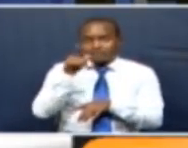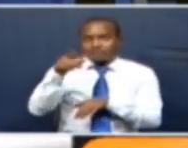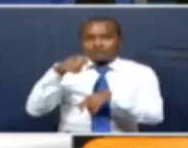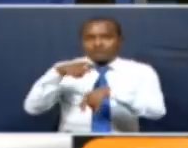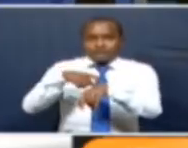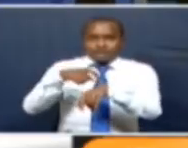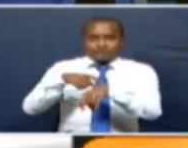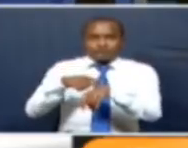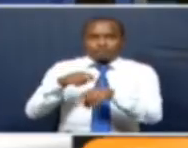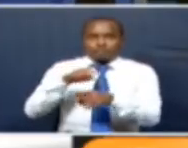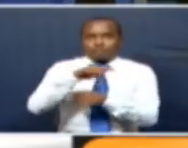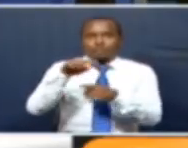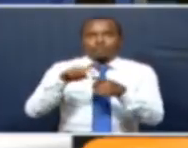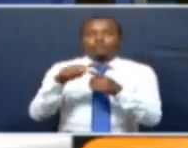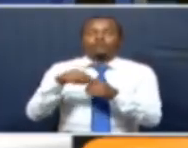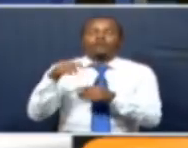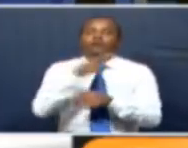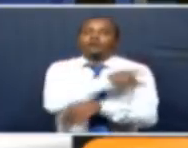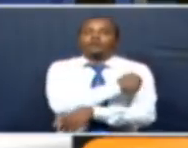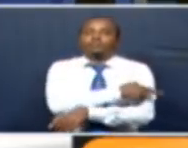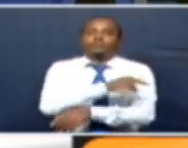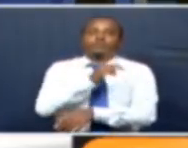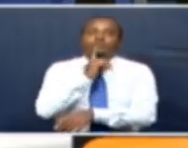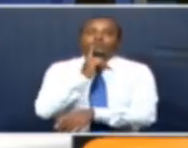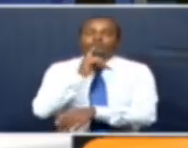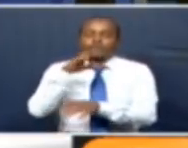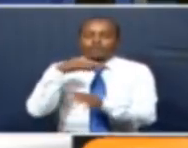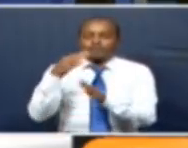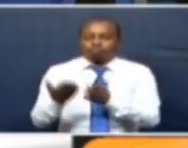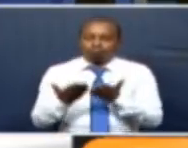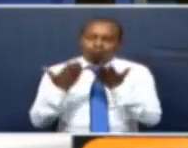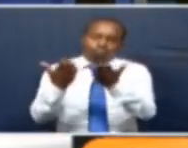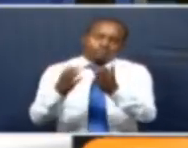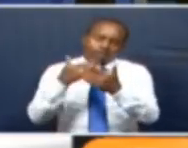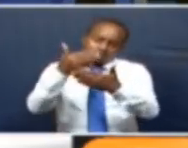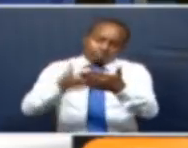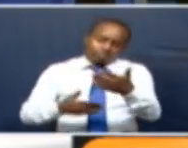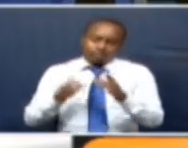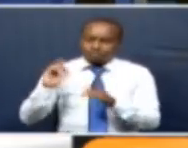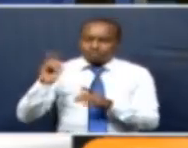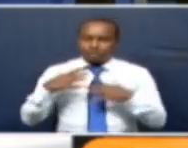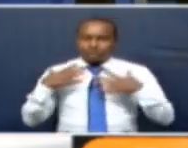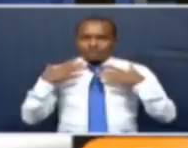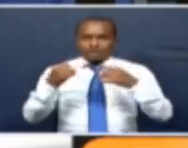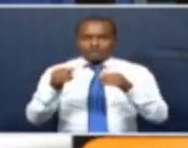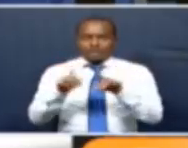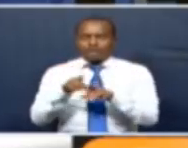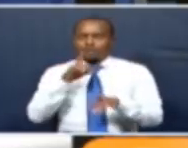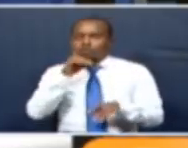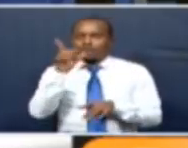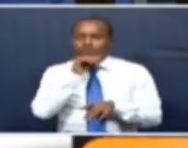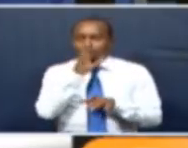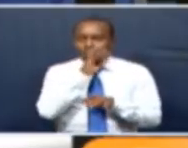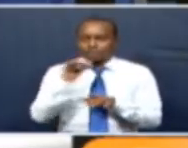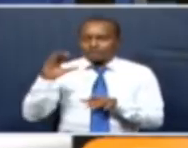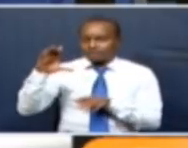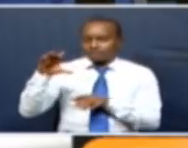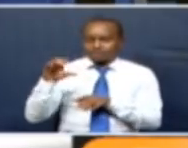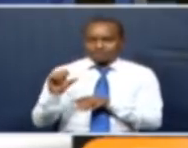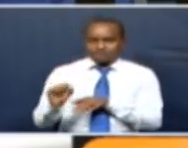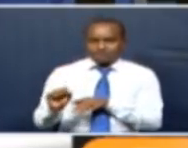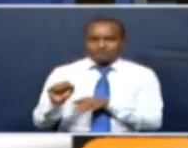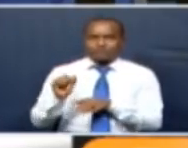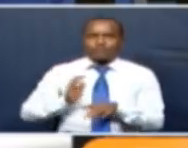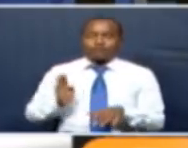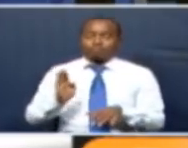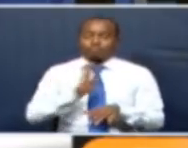time when the hospital says it has filed a report with the Ministry of Health as ordered by CS Sicily Kariuki. The hospital board